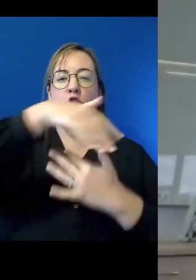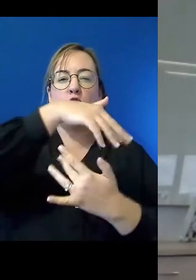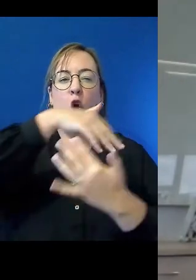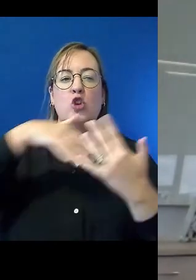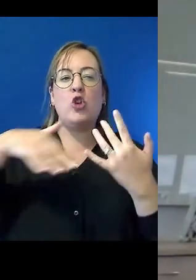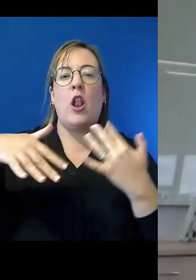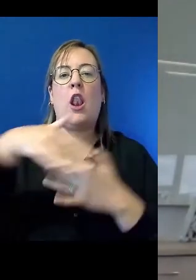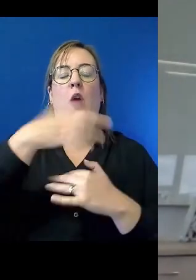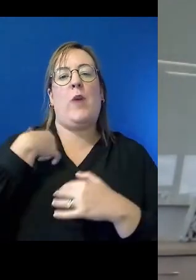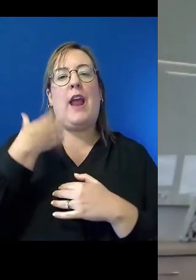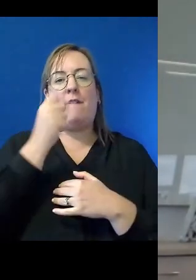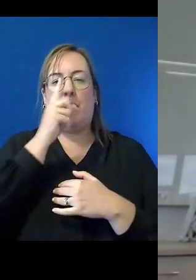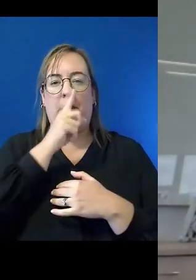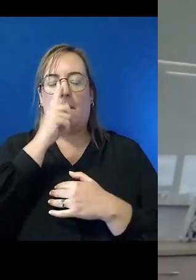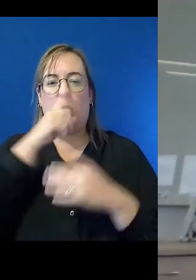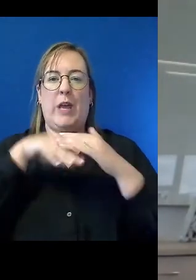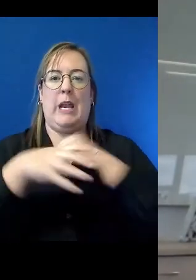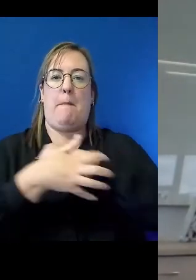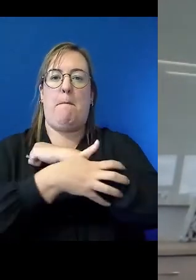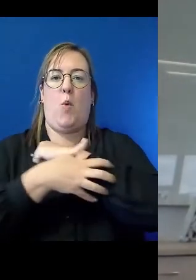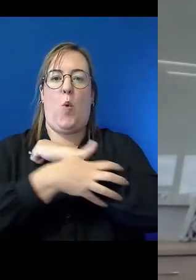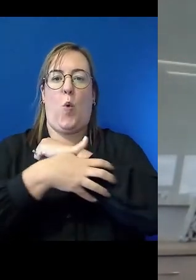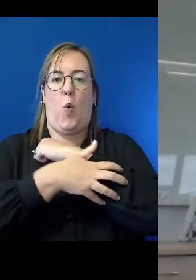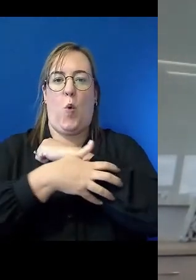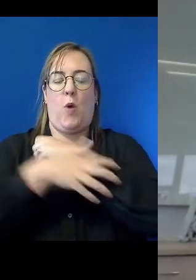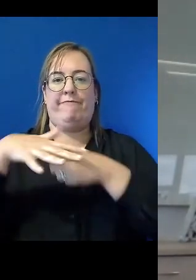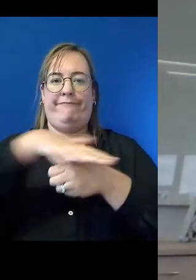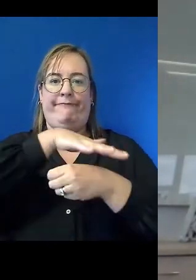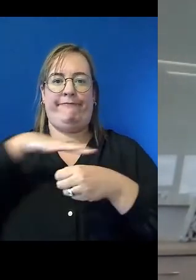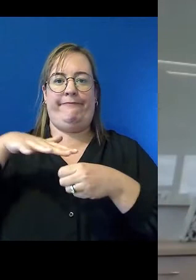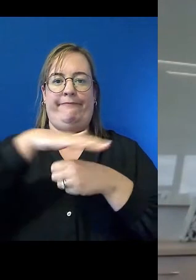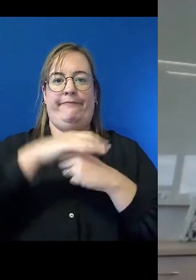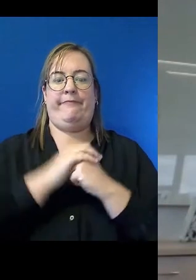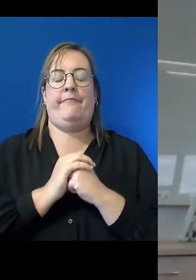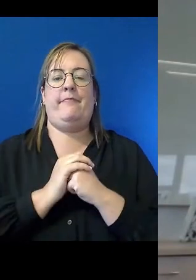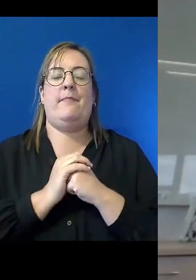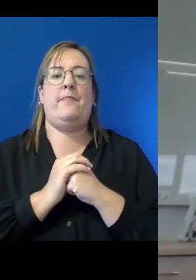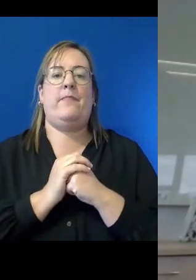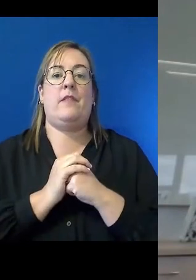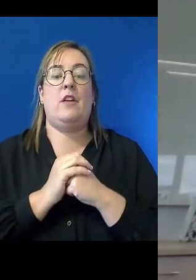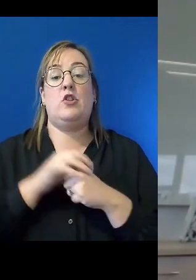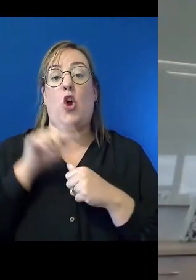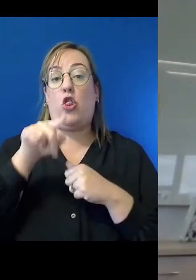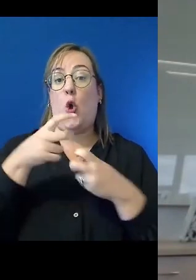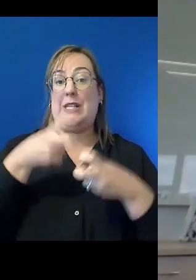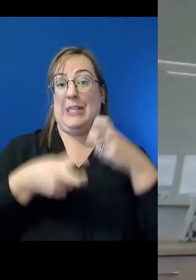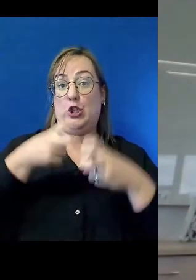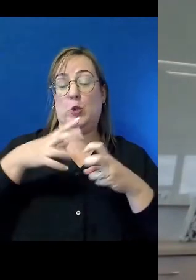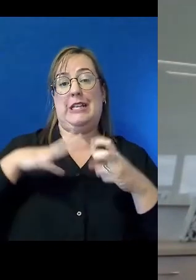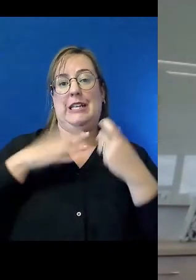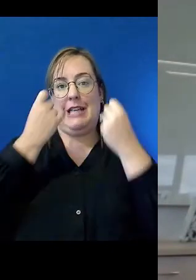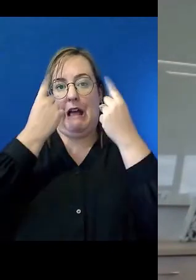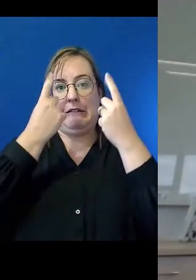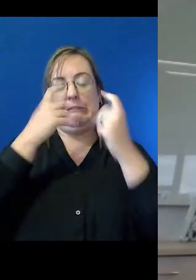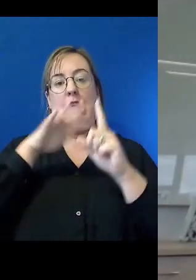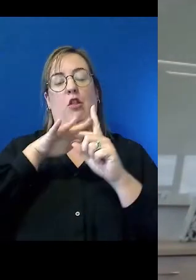in poverty. So that was, those were key issues to understand around the context of